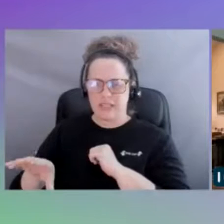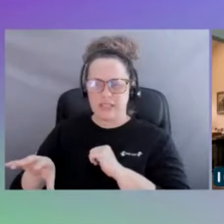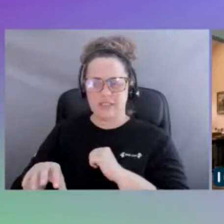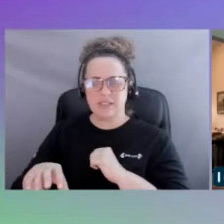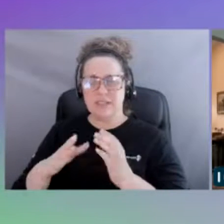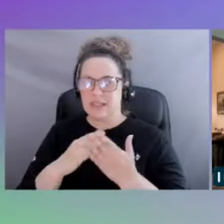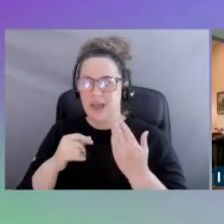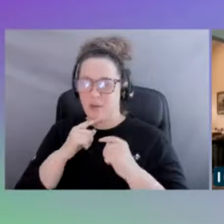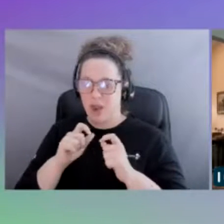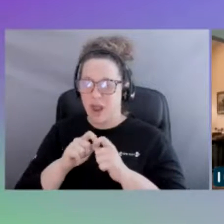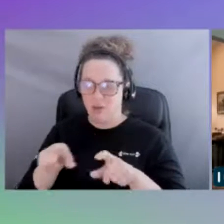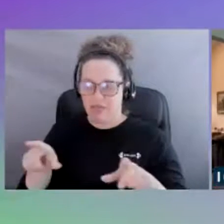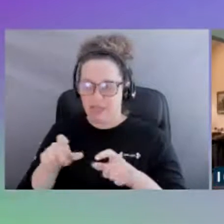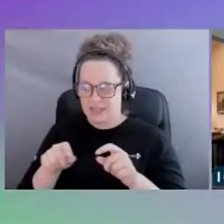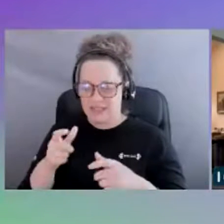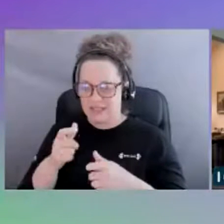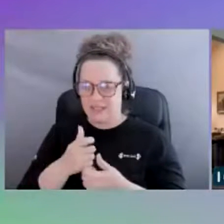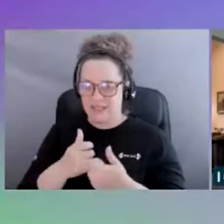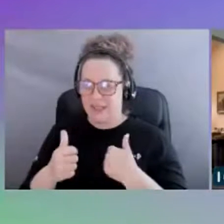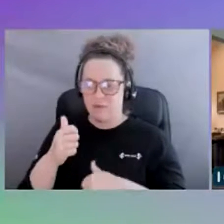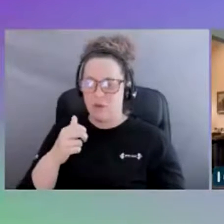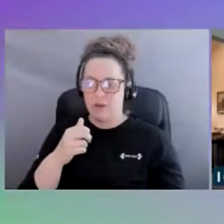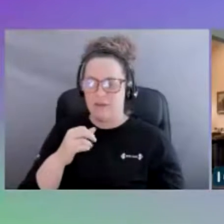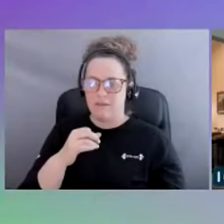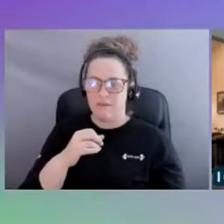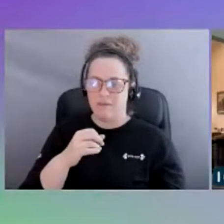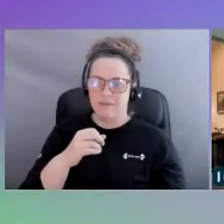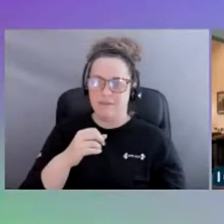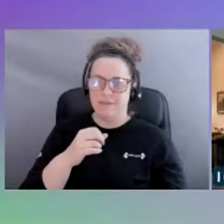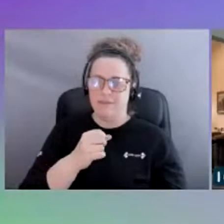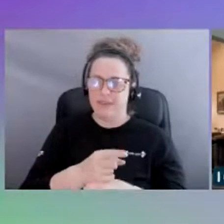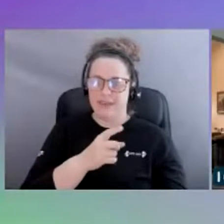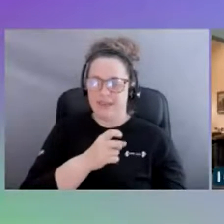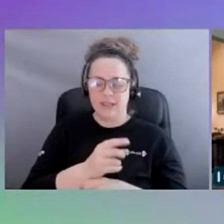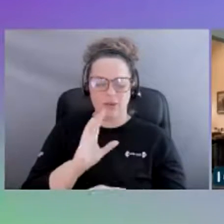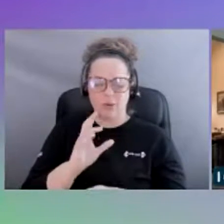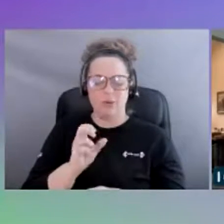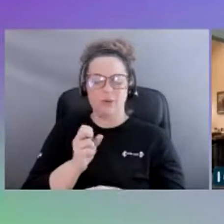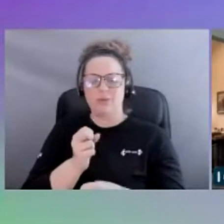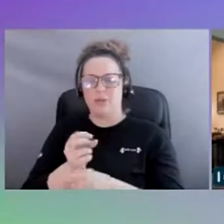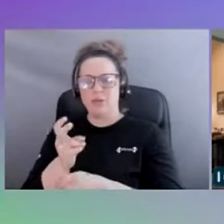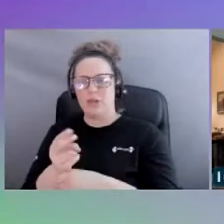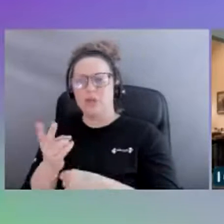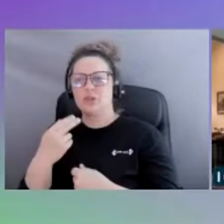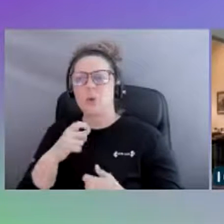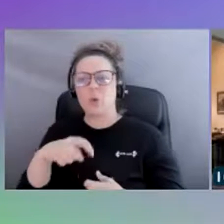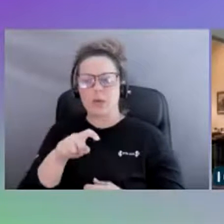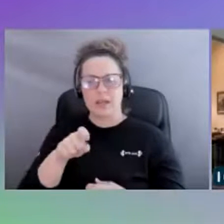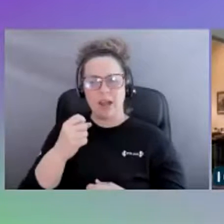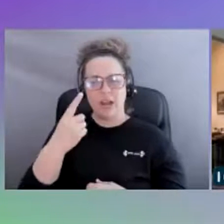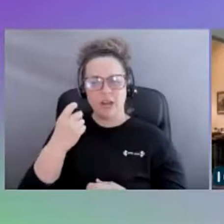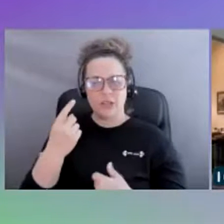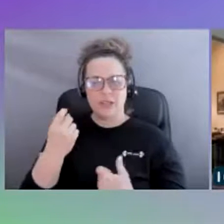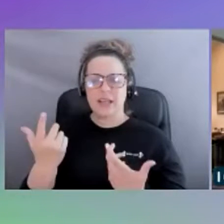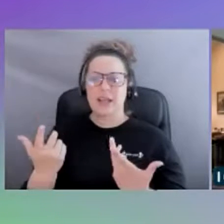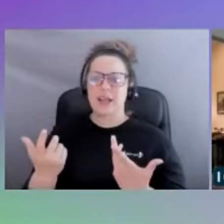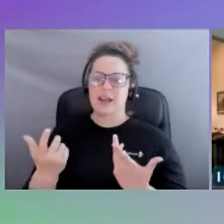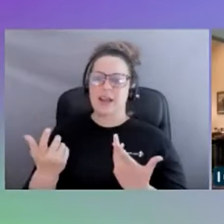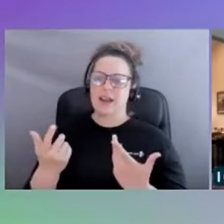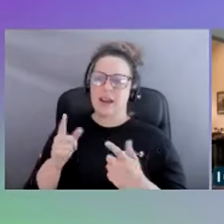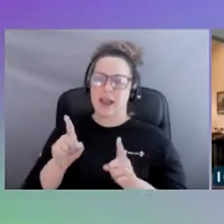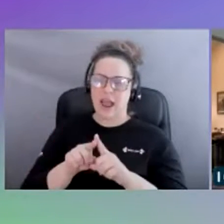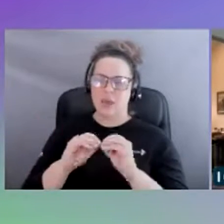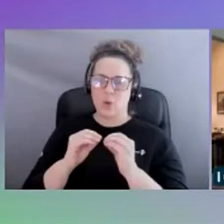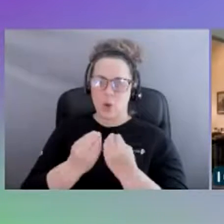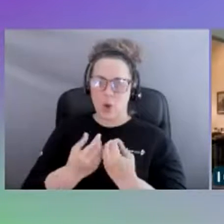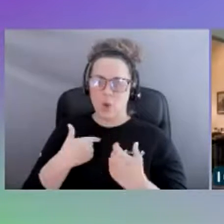not releasing every fortnight, they're actually releasing twice a year. So therefore, we needed to understand it as an organization that if